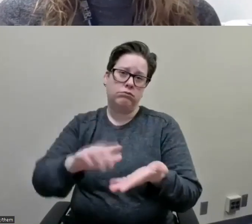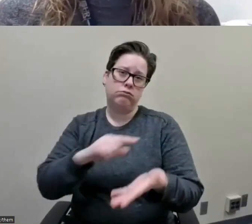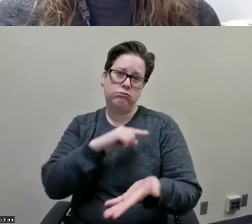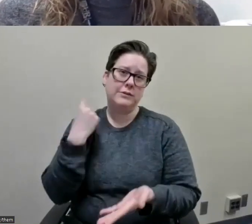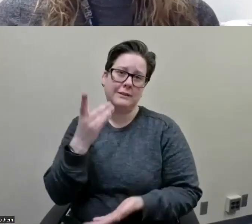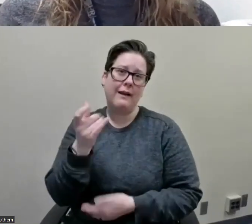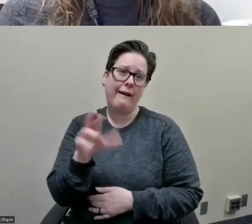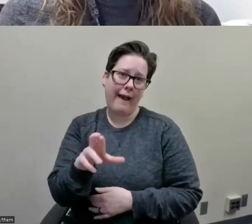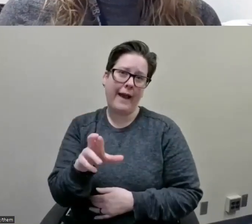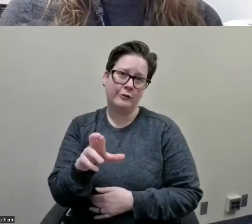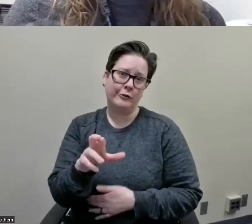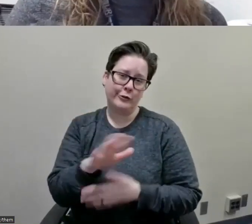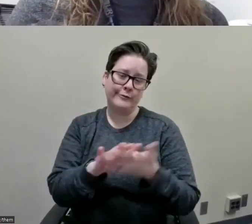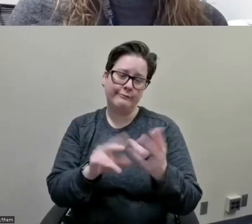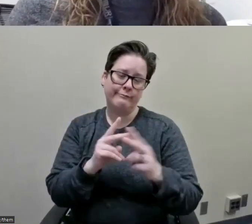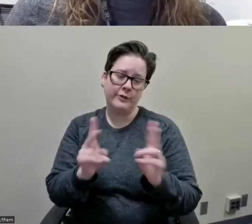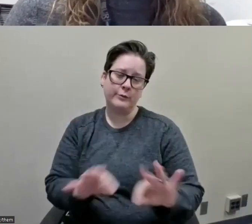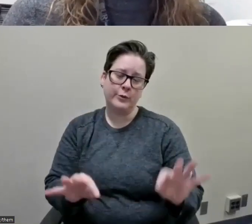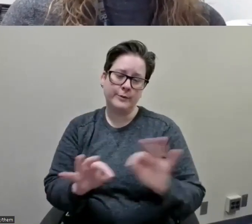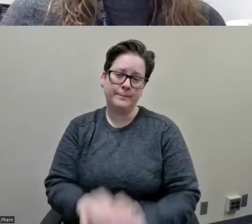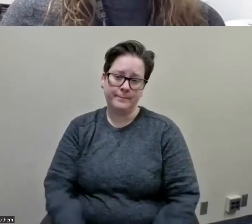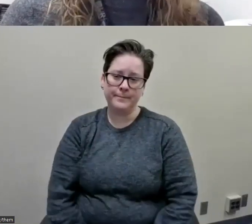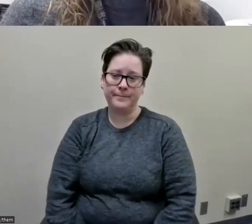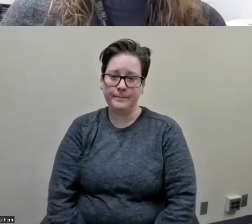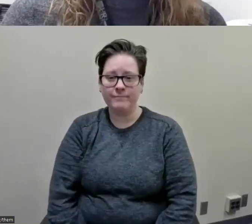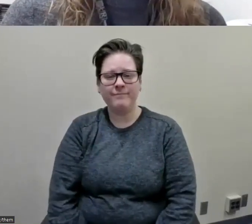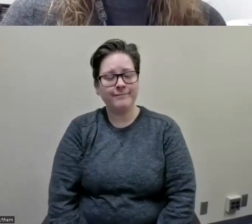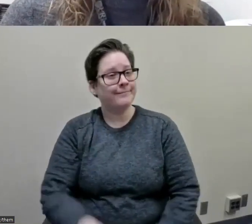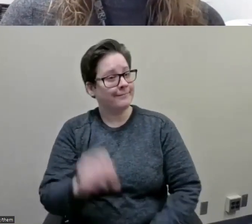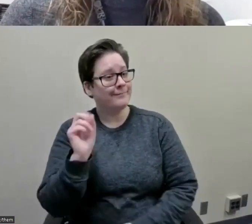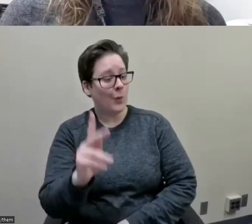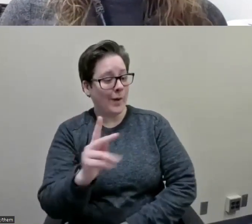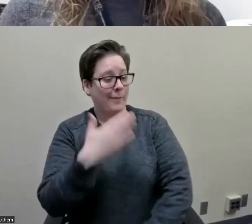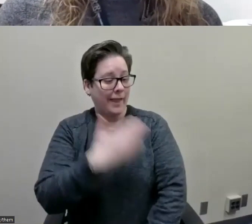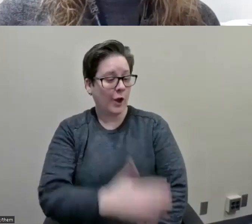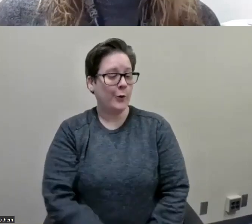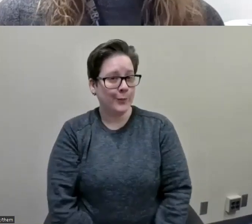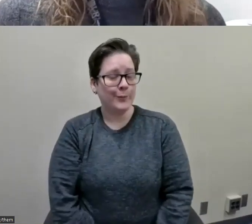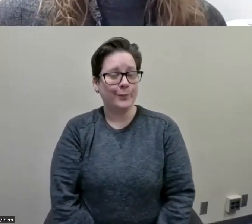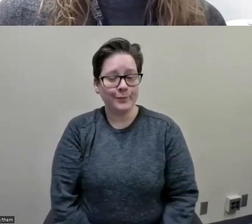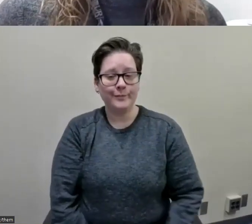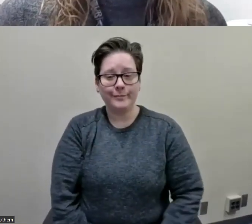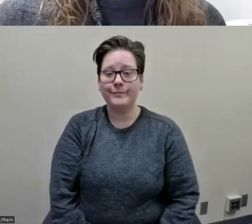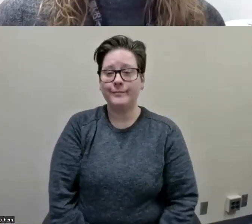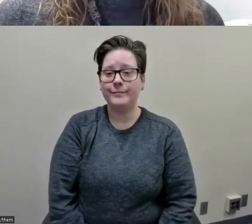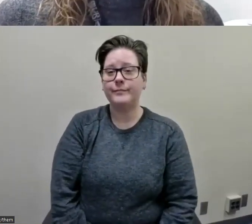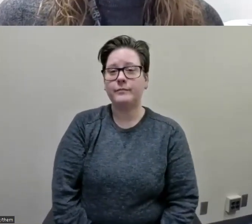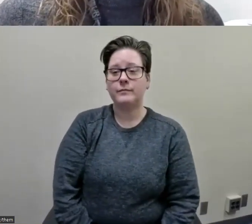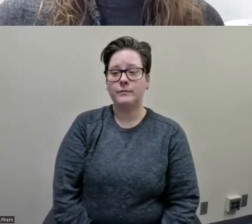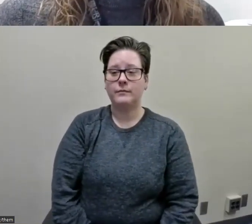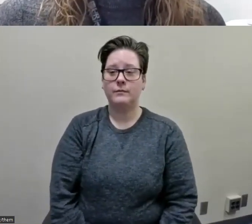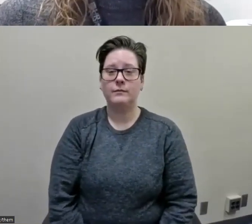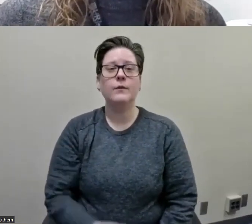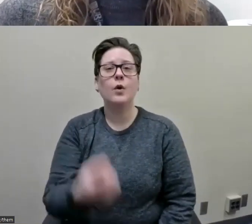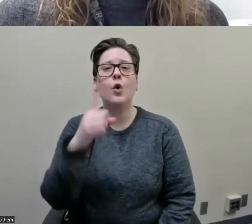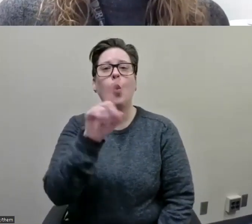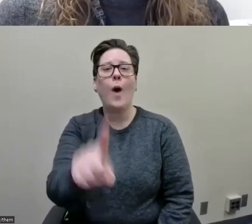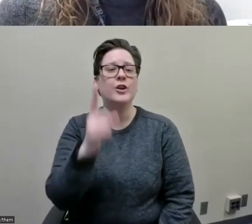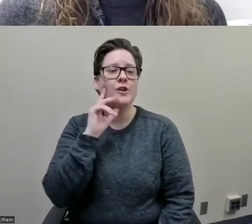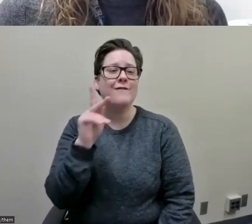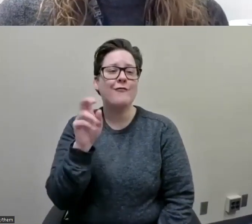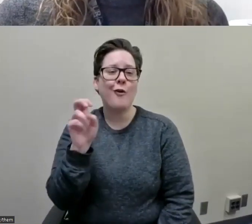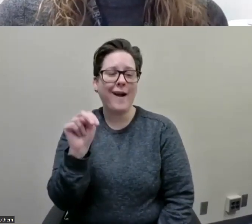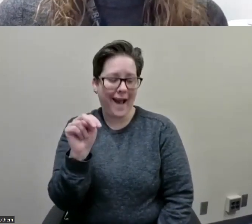cancer are also very, very important. Okay, thank you. All right, we have one for Ken here.